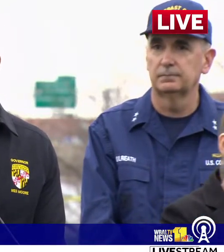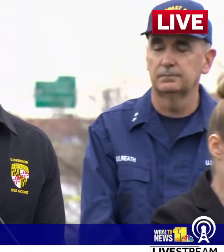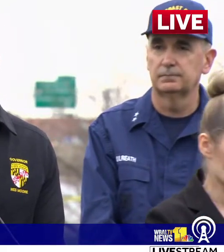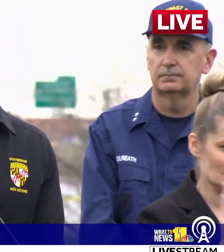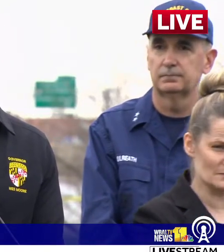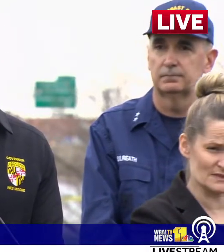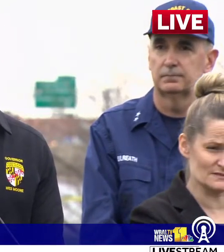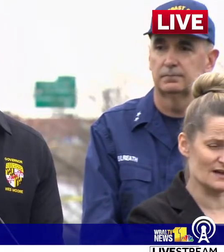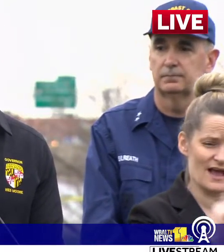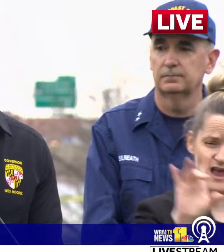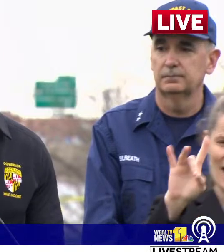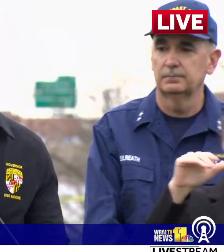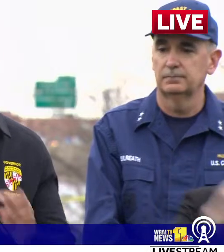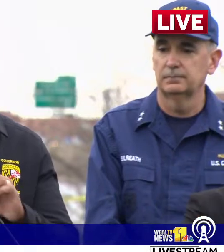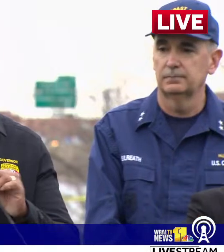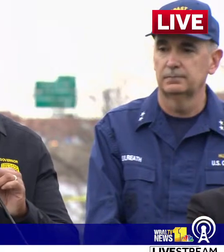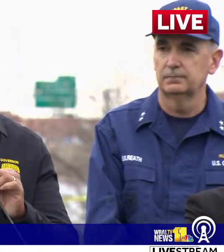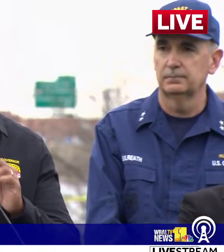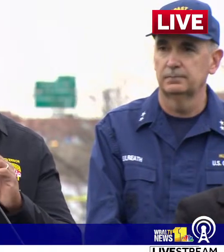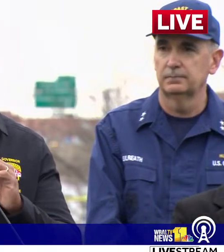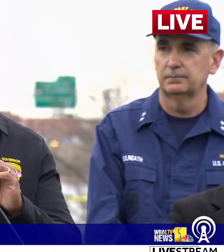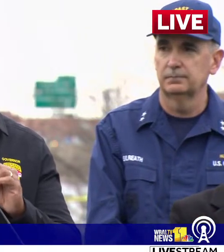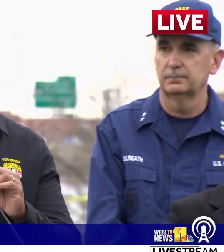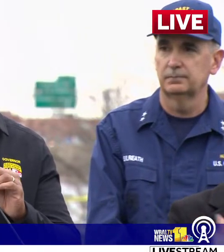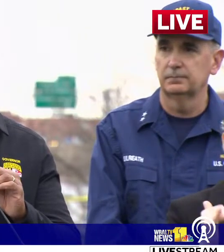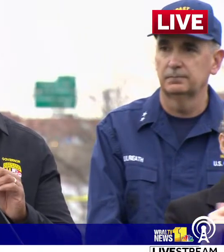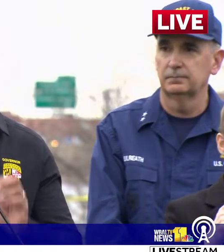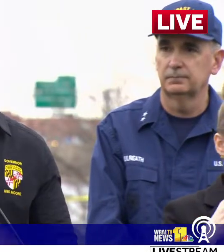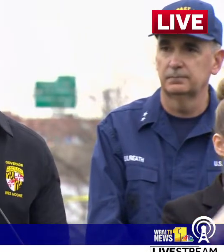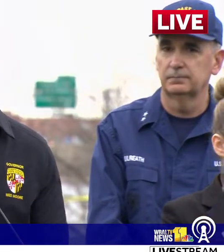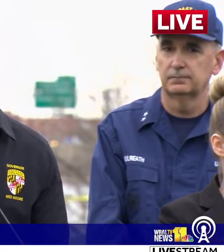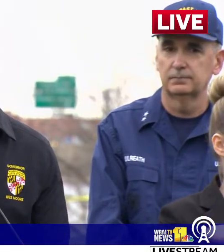that are being hurt by what.